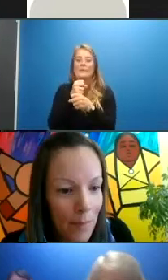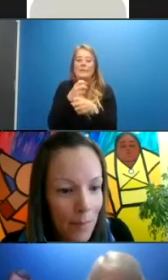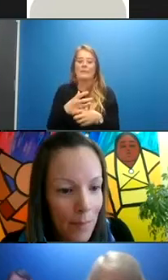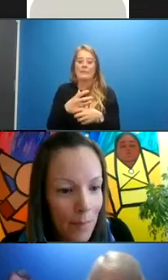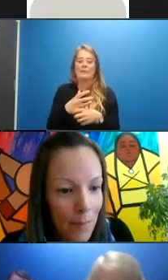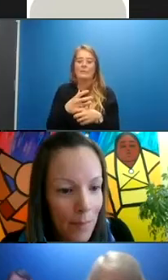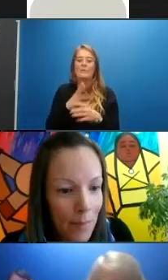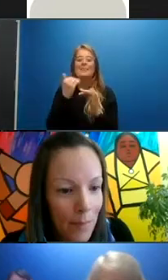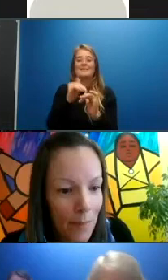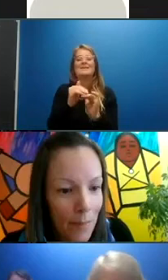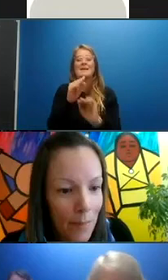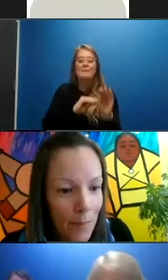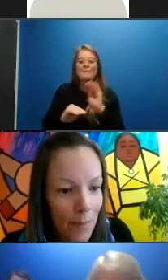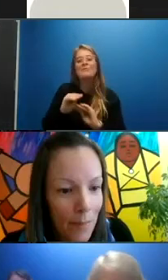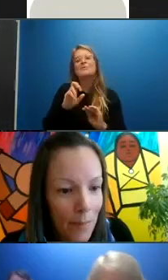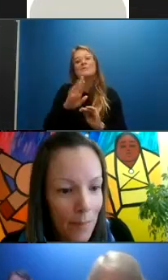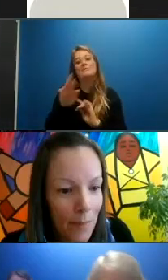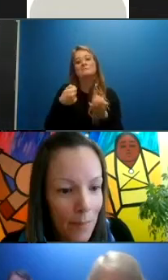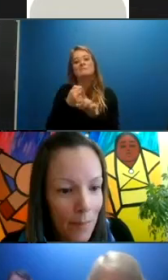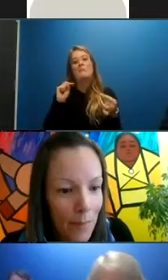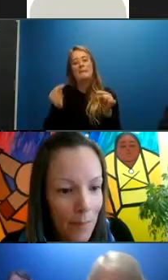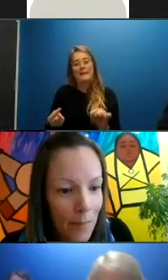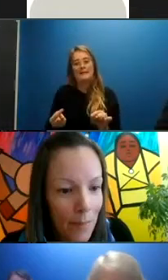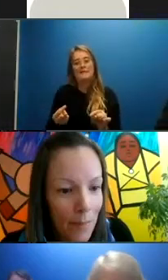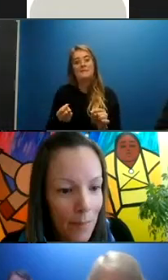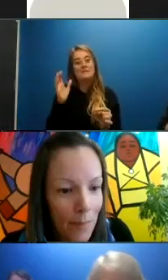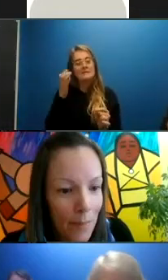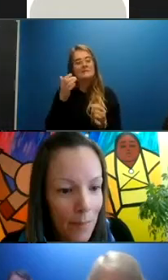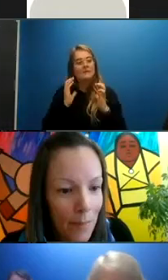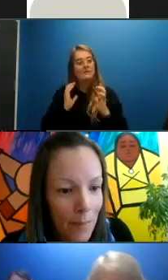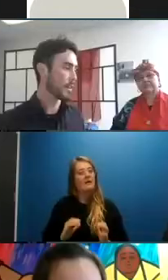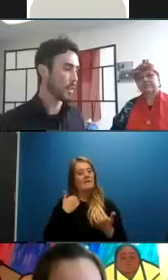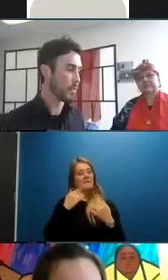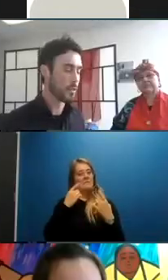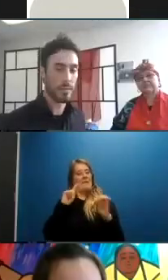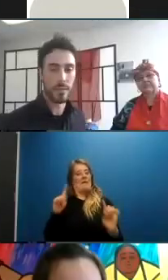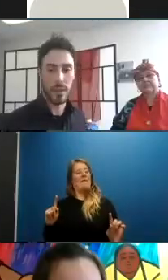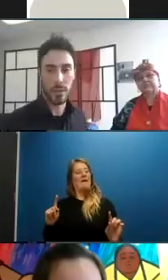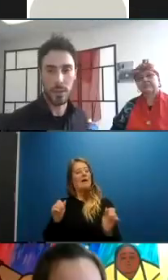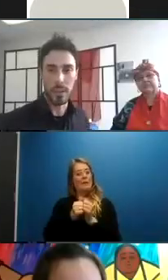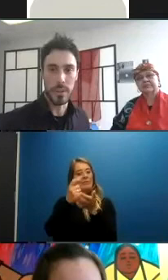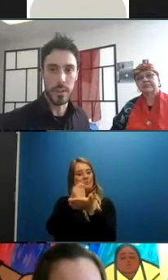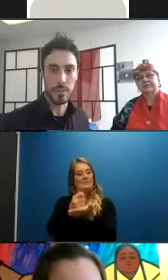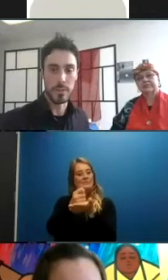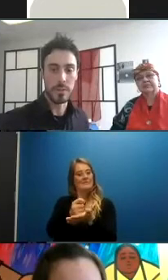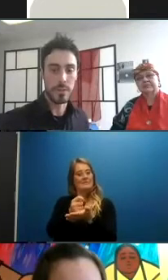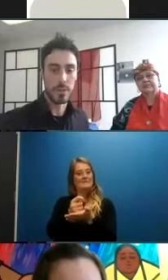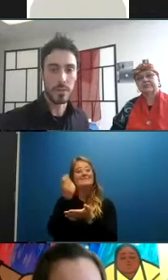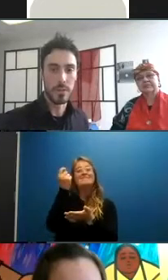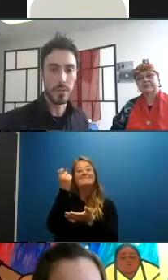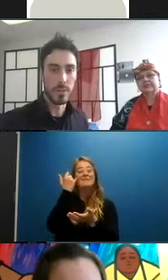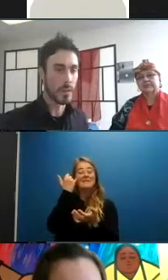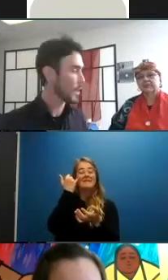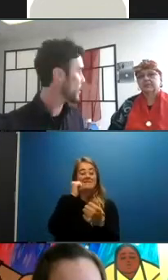pain. So a lot of our clients have had great successes with this treatment, and it's not something that would have otherwise been available